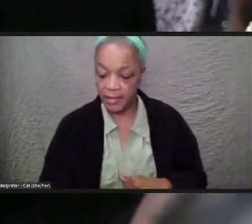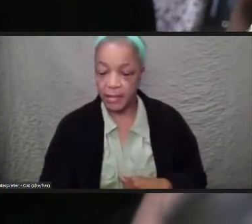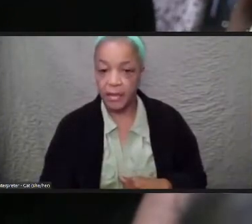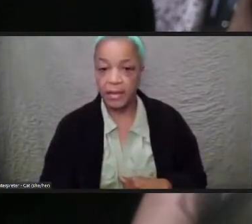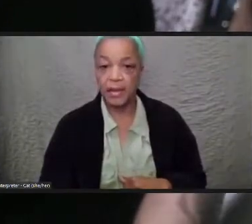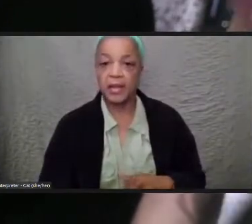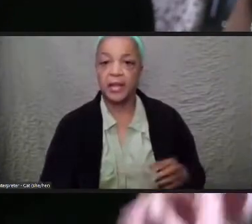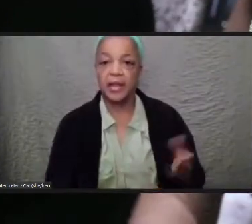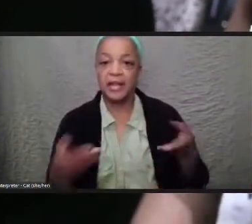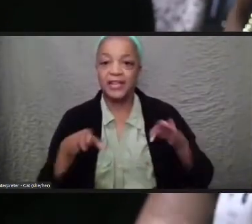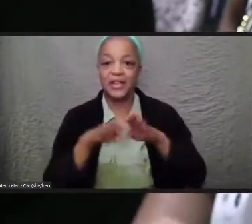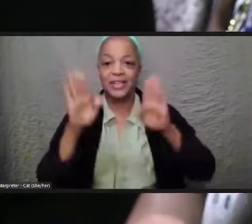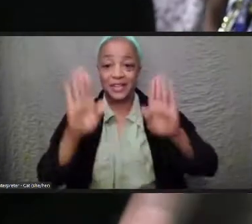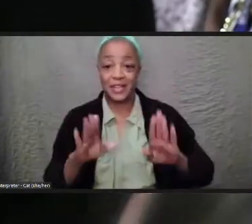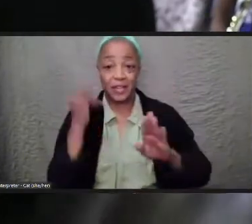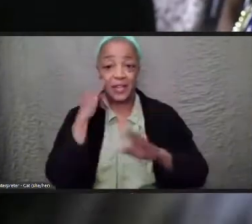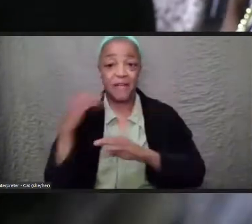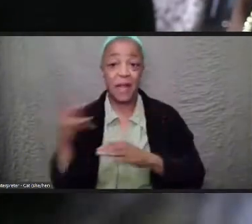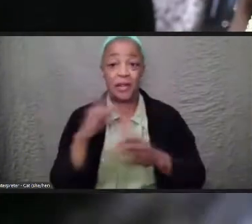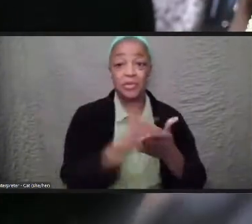to New York, please catch it.